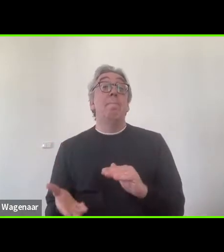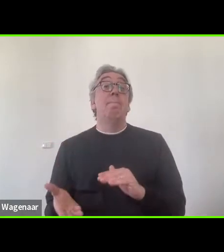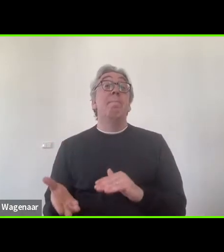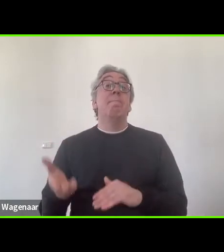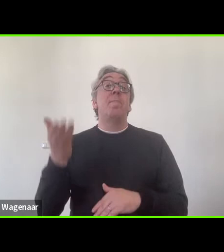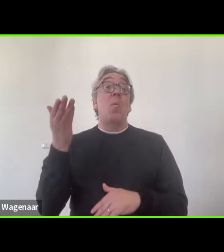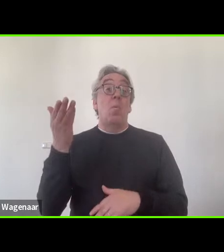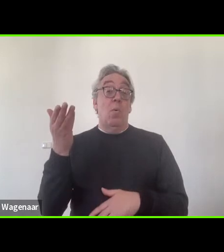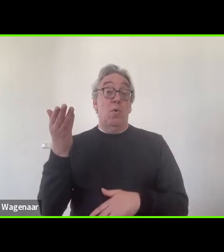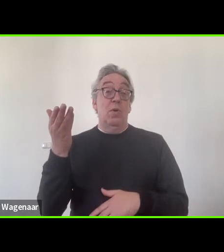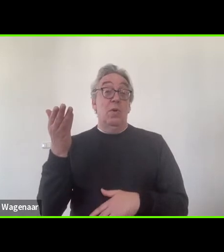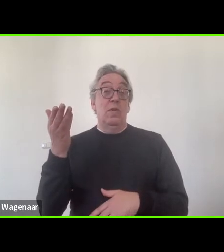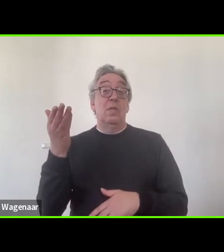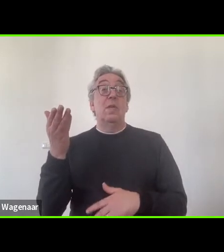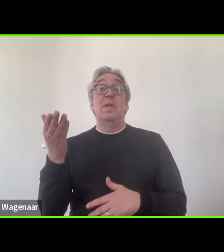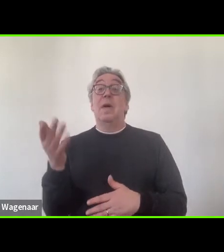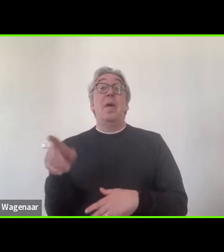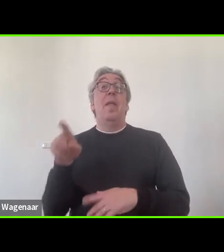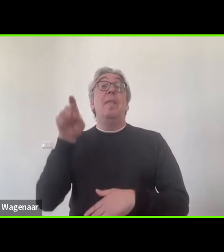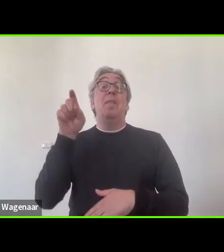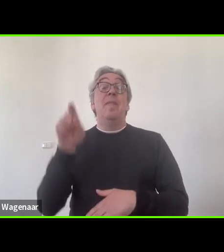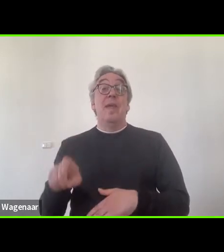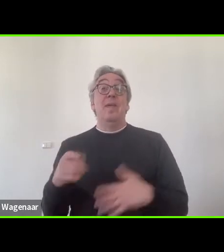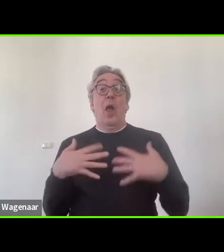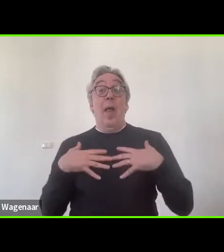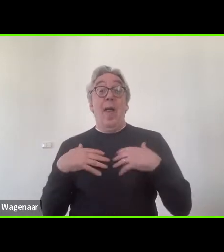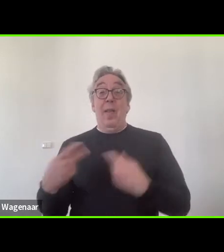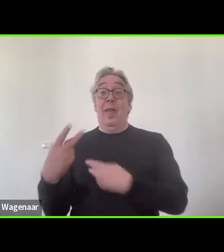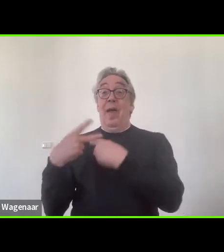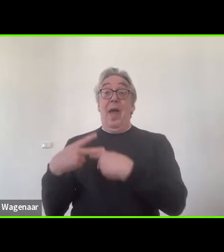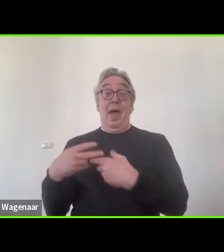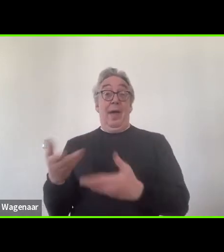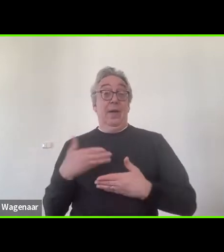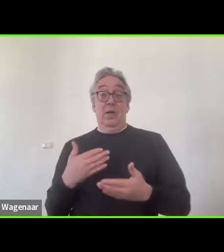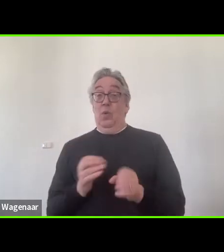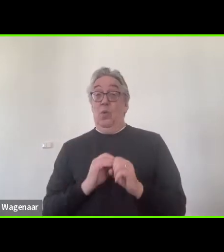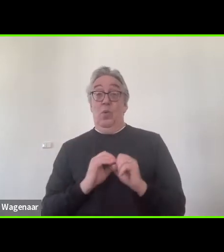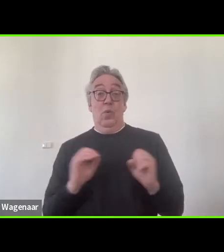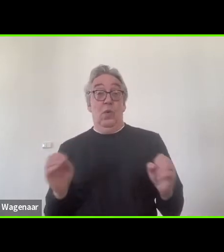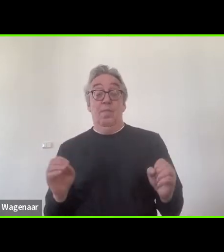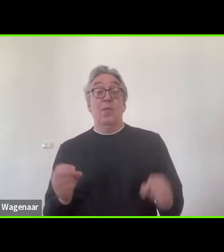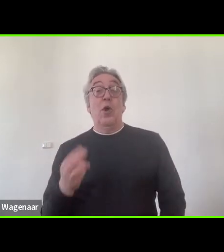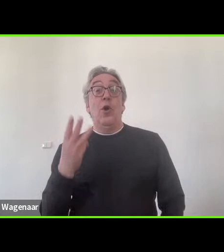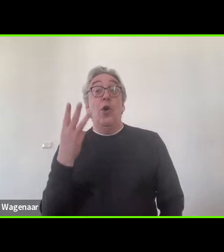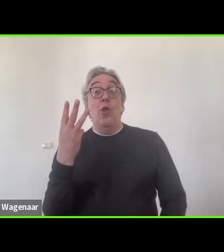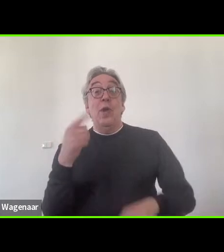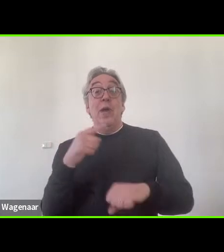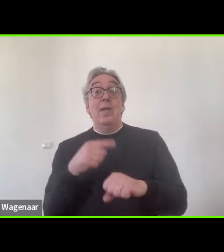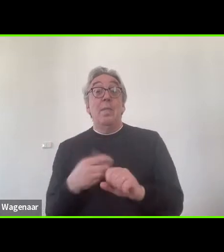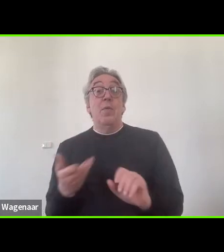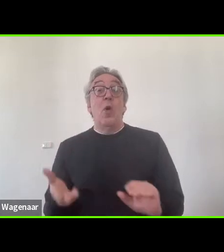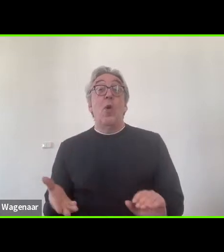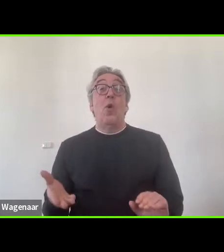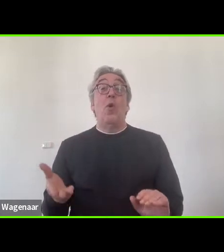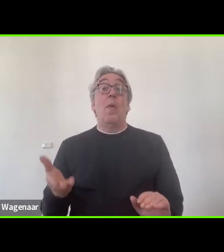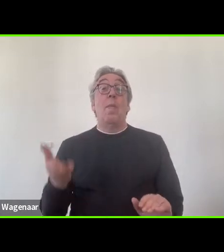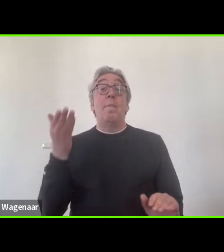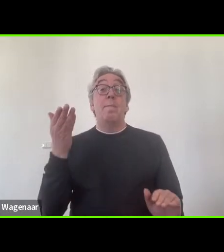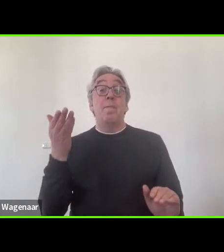unmet need for healthcare, 3 times more likely to be